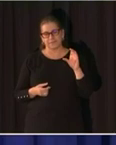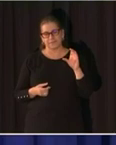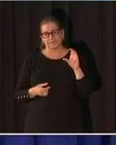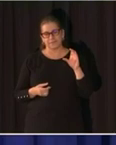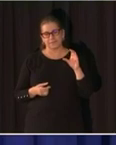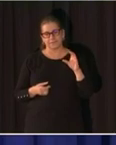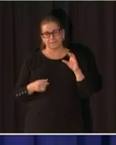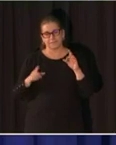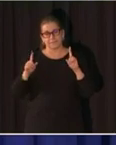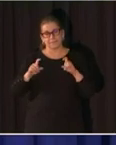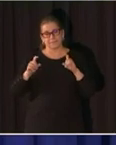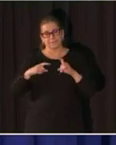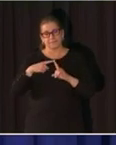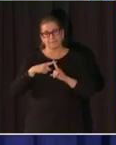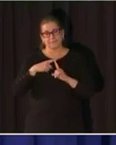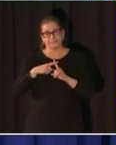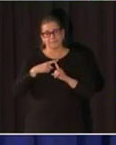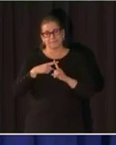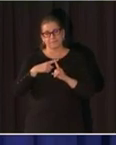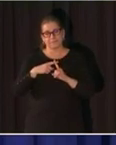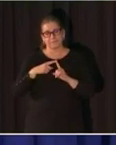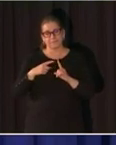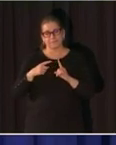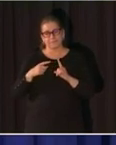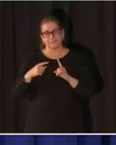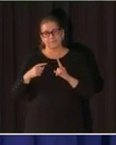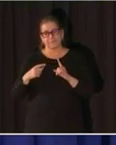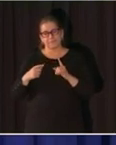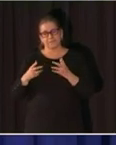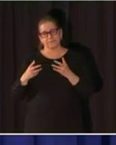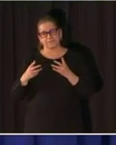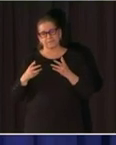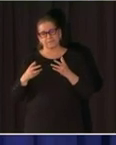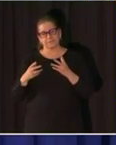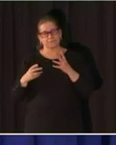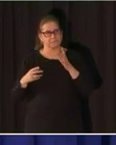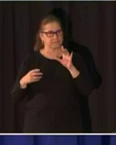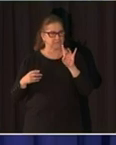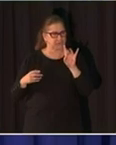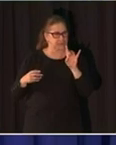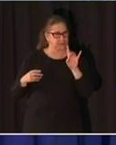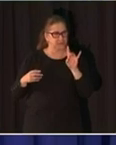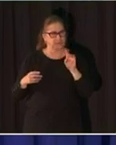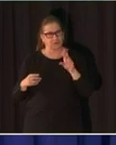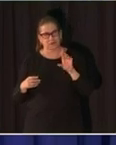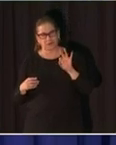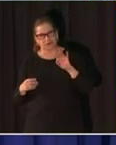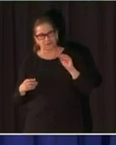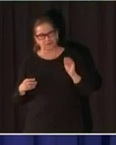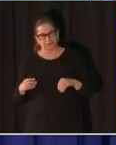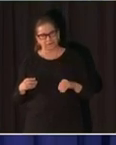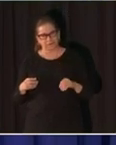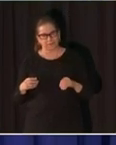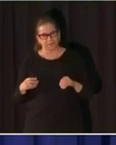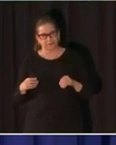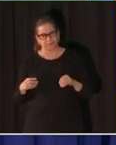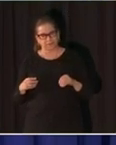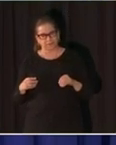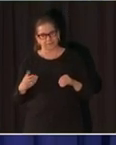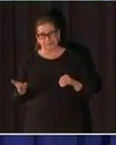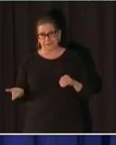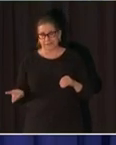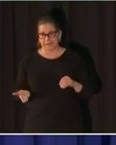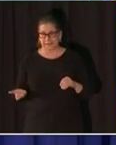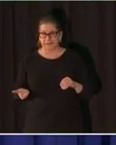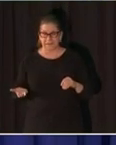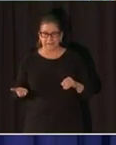around 8 or 9% nationally. We've always been higher than that as we have tracked